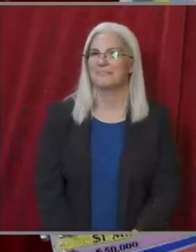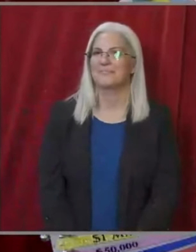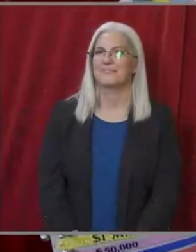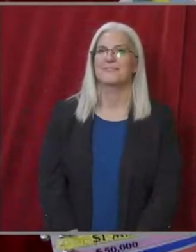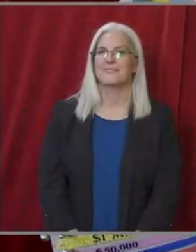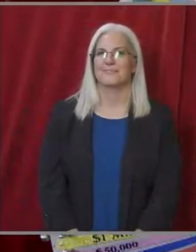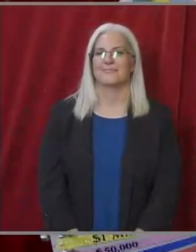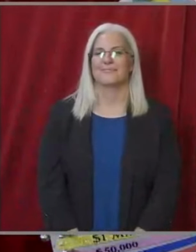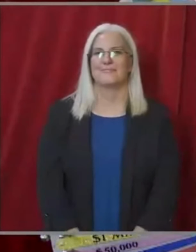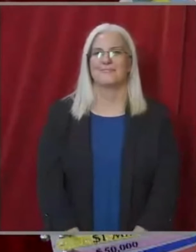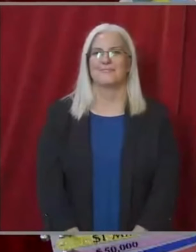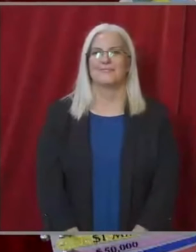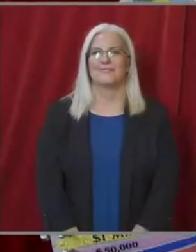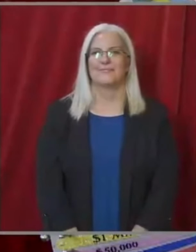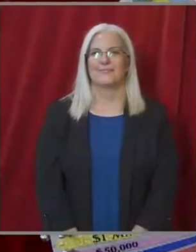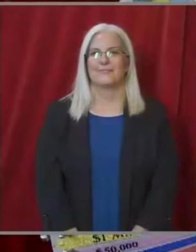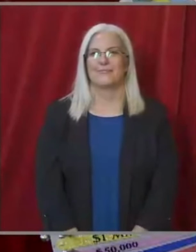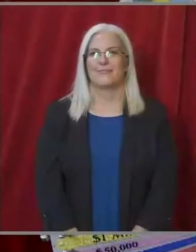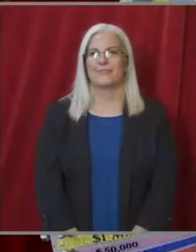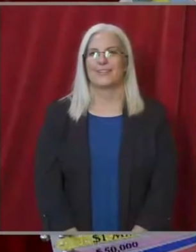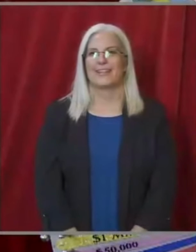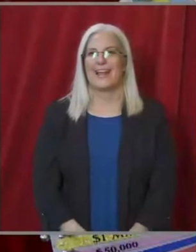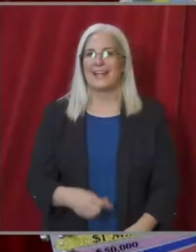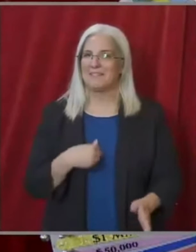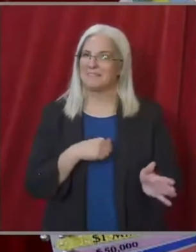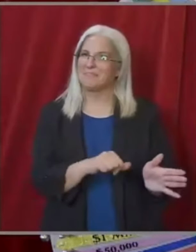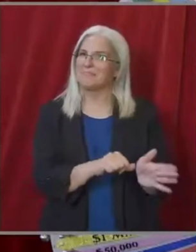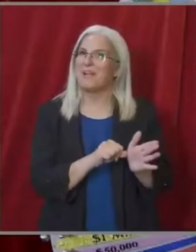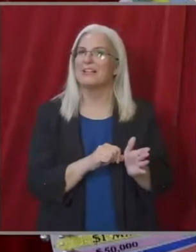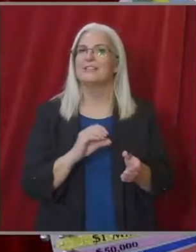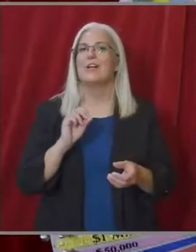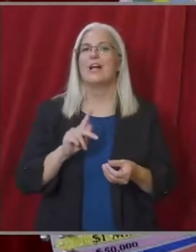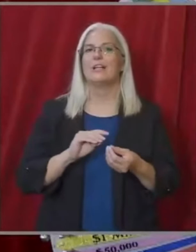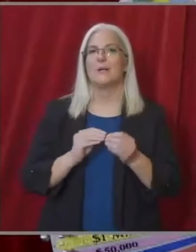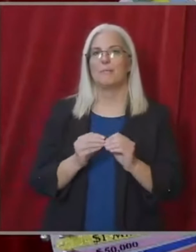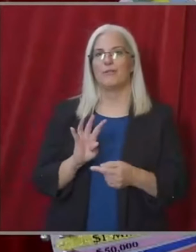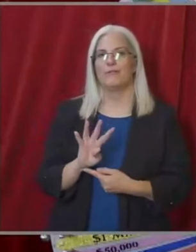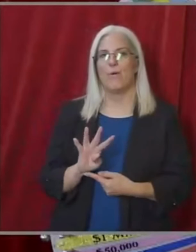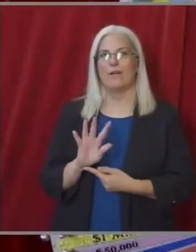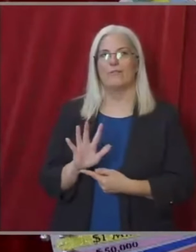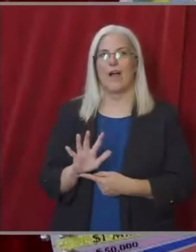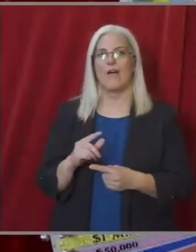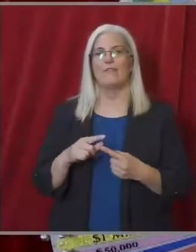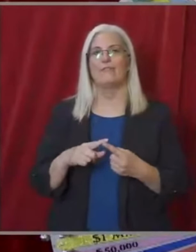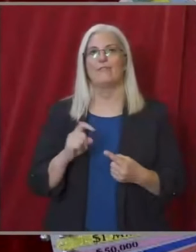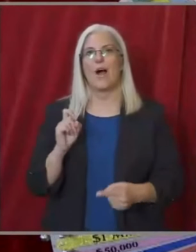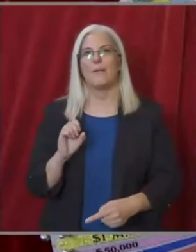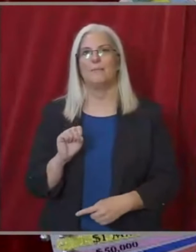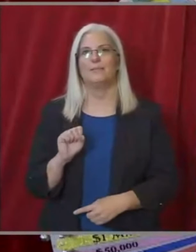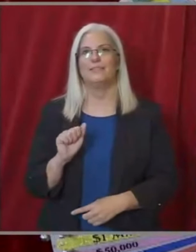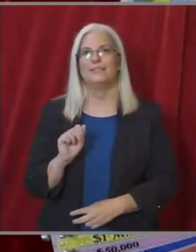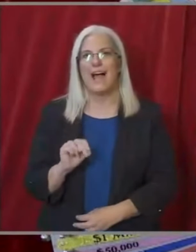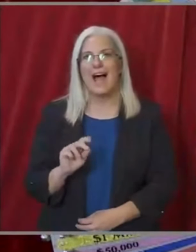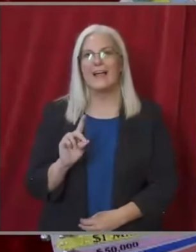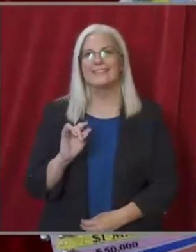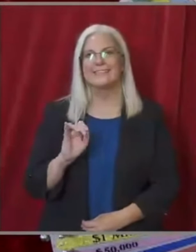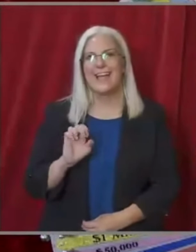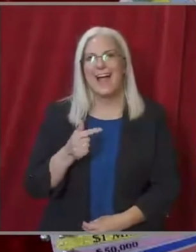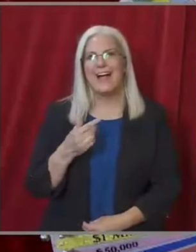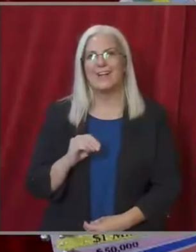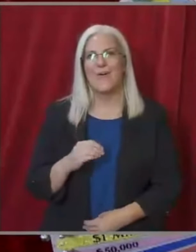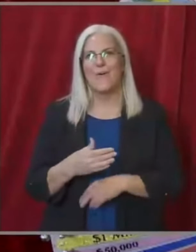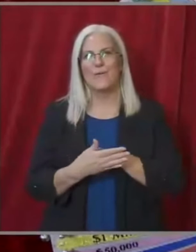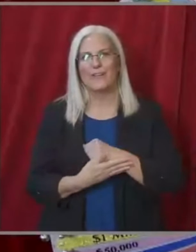Well, I was impressed. And number 45. There you go. San Diego. Look at that. Look at